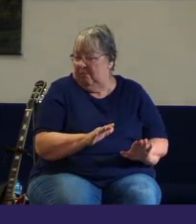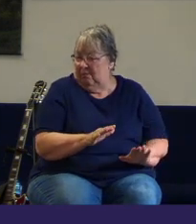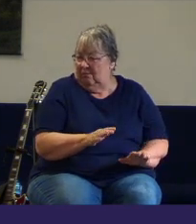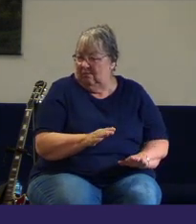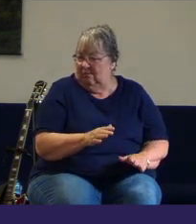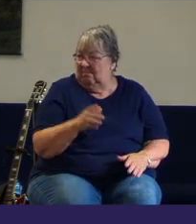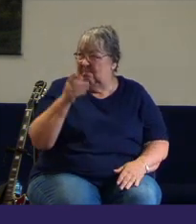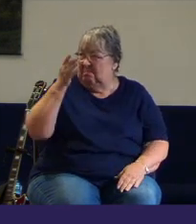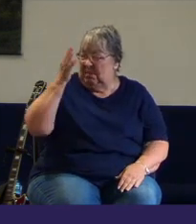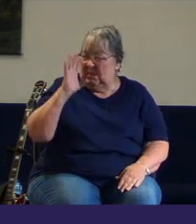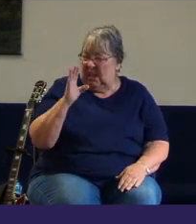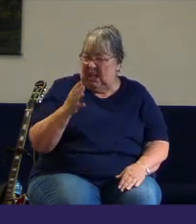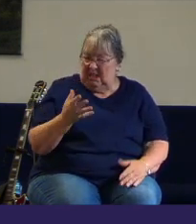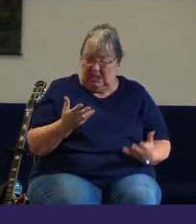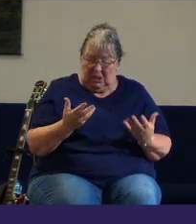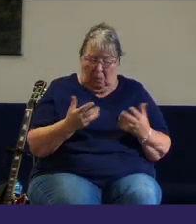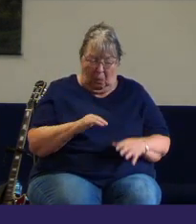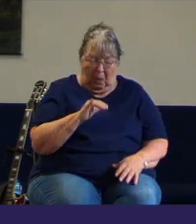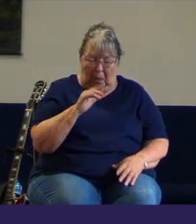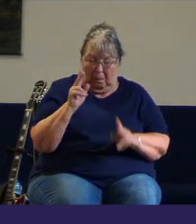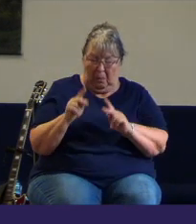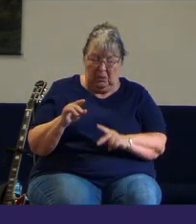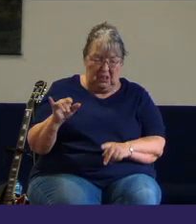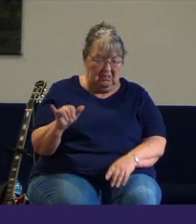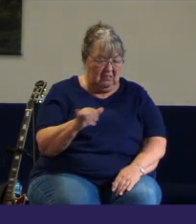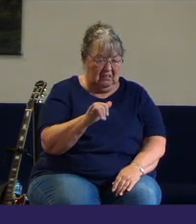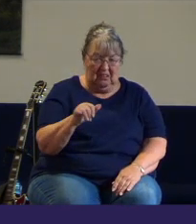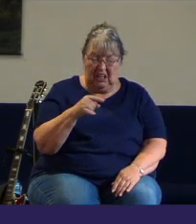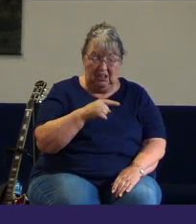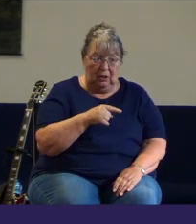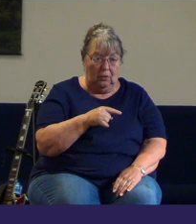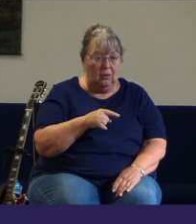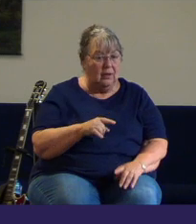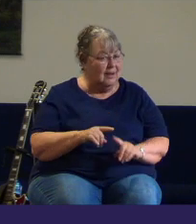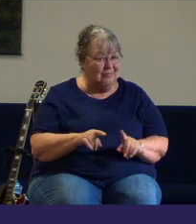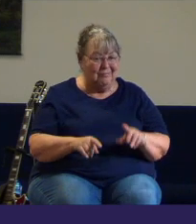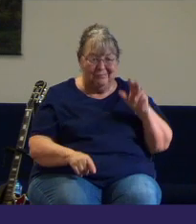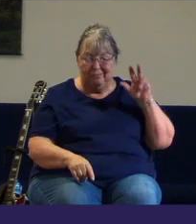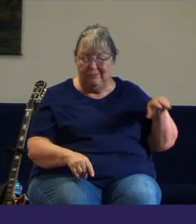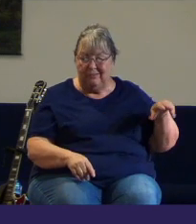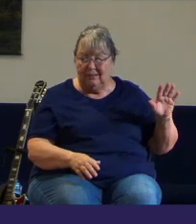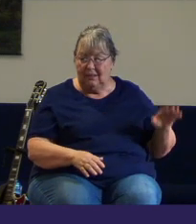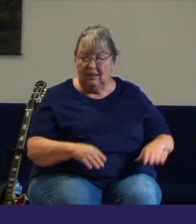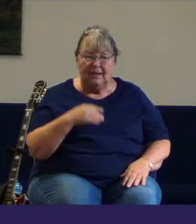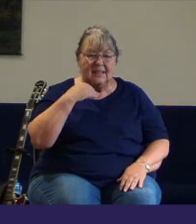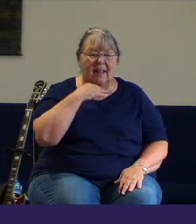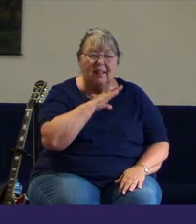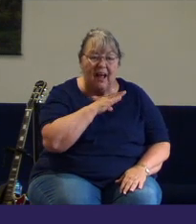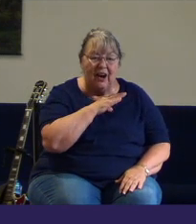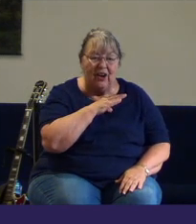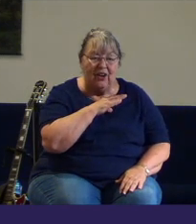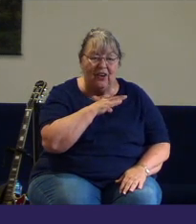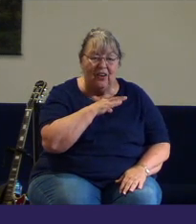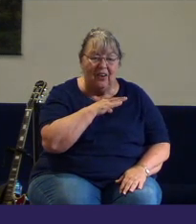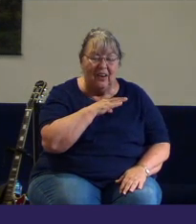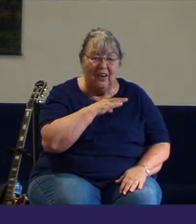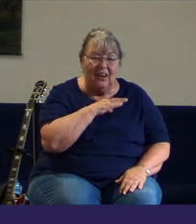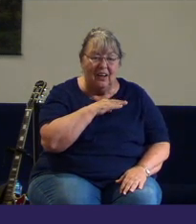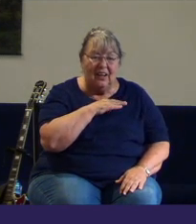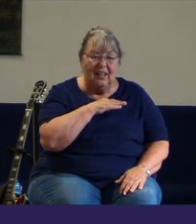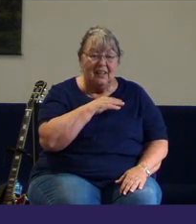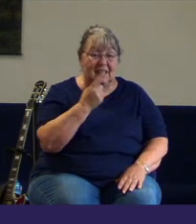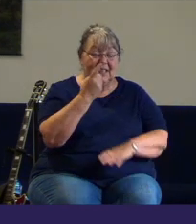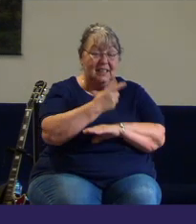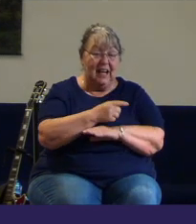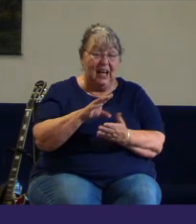wants them to be and wants them to experience. But this message reminds us that that is not true. This message